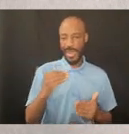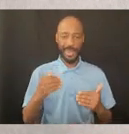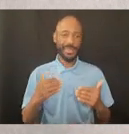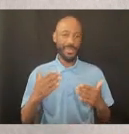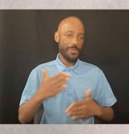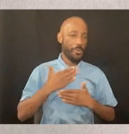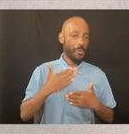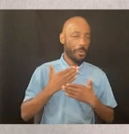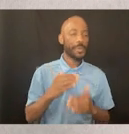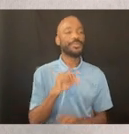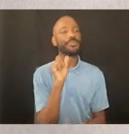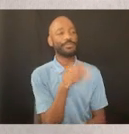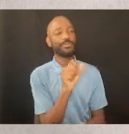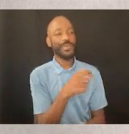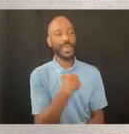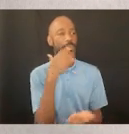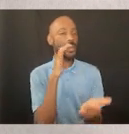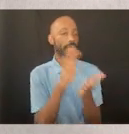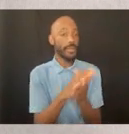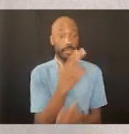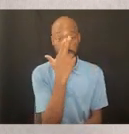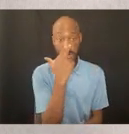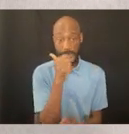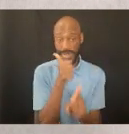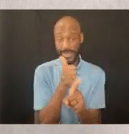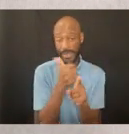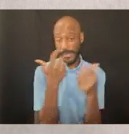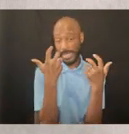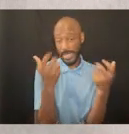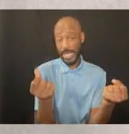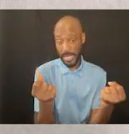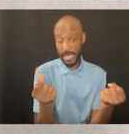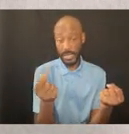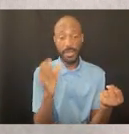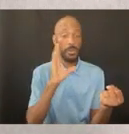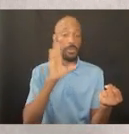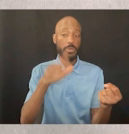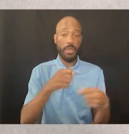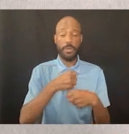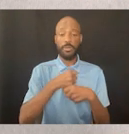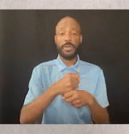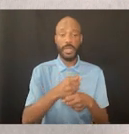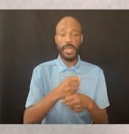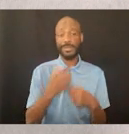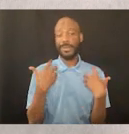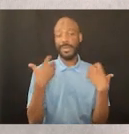be a healing, you know, creates a healing process.